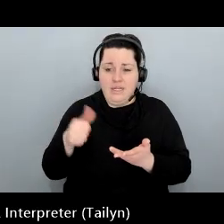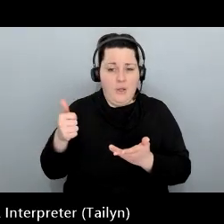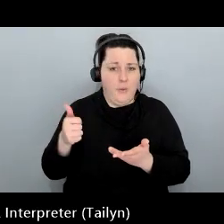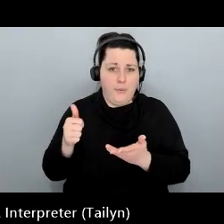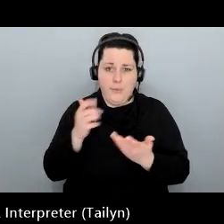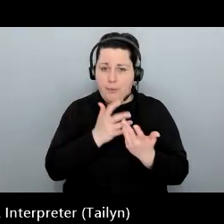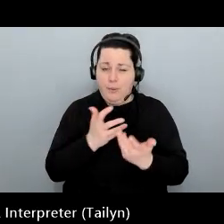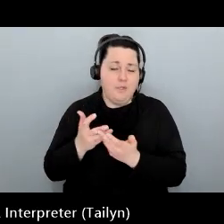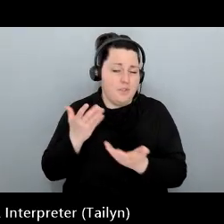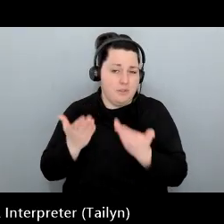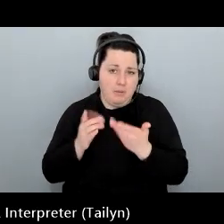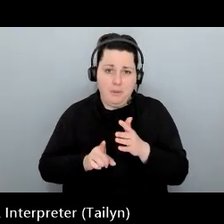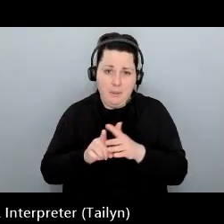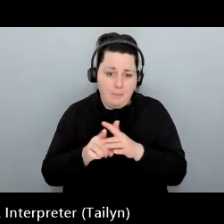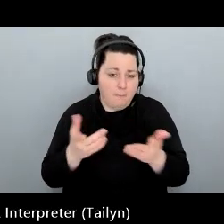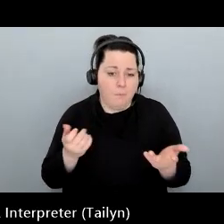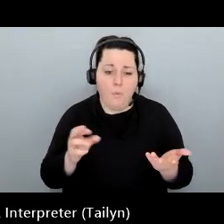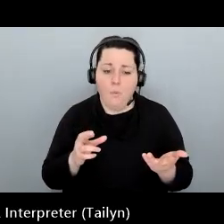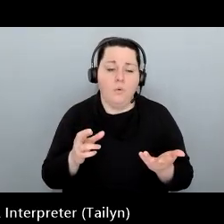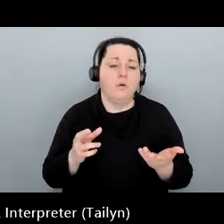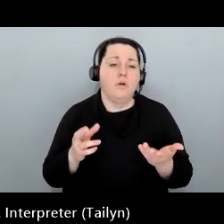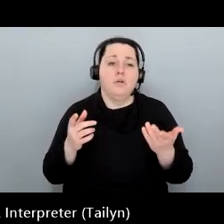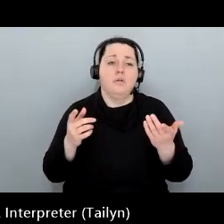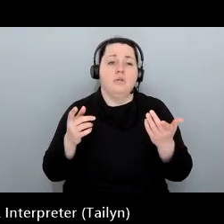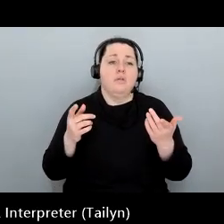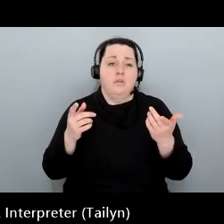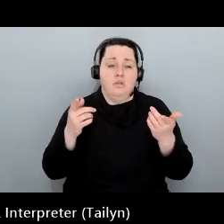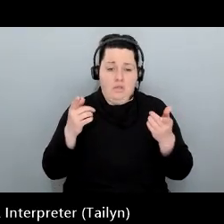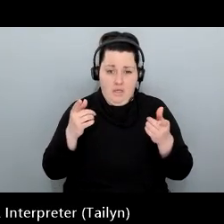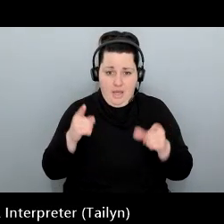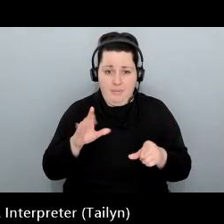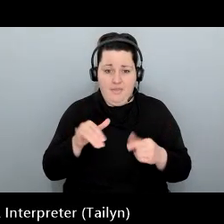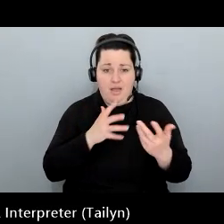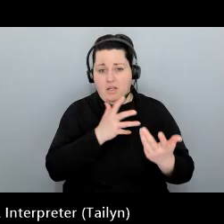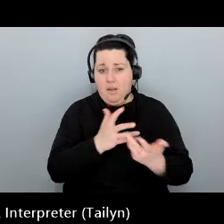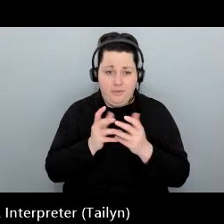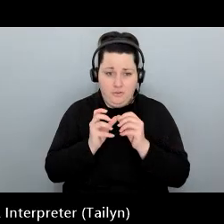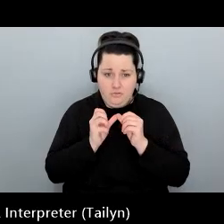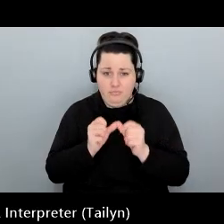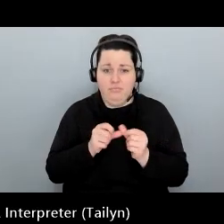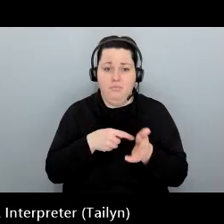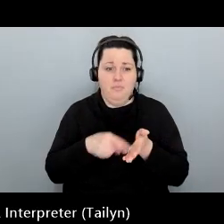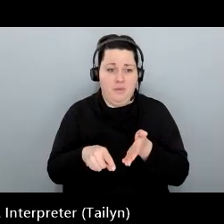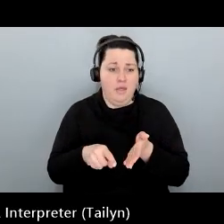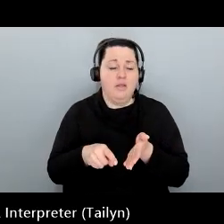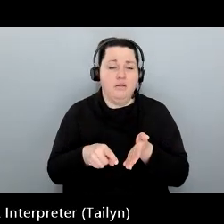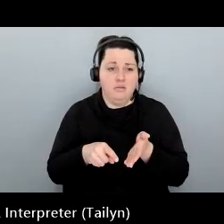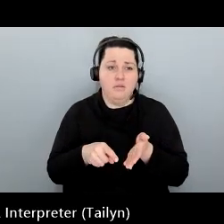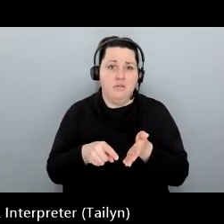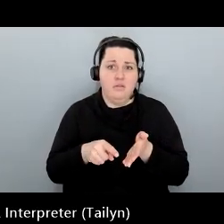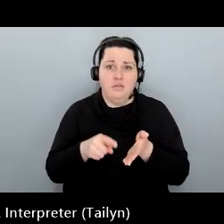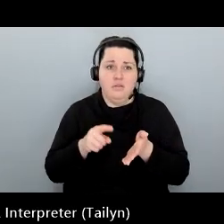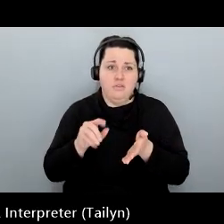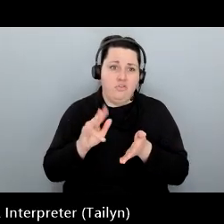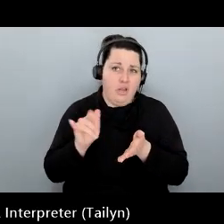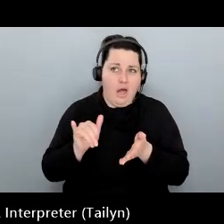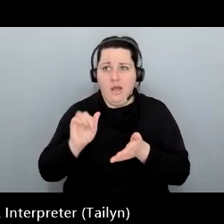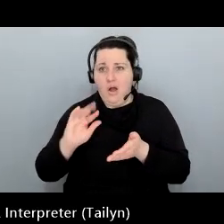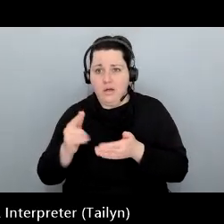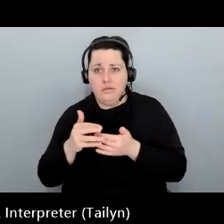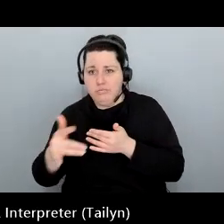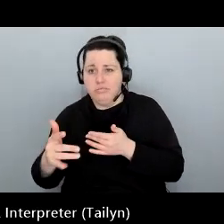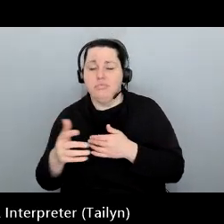accommodations that might come up, or once this accommodation is continuing being paid for come July, August, so on and so